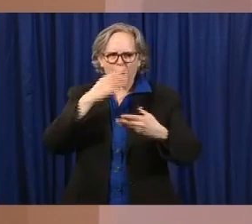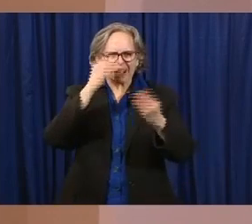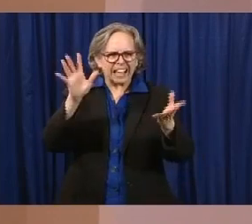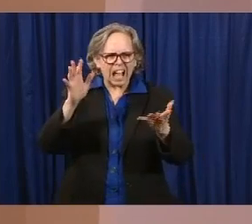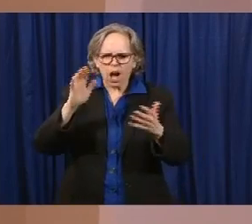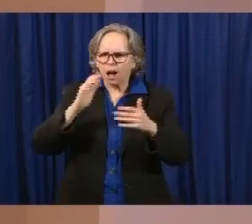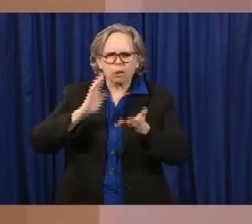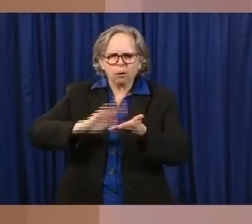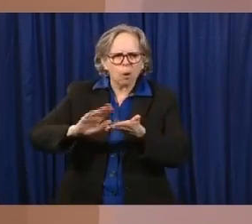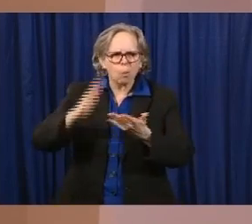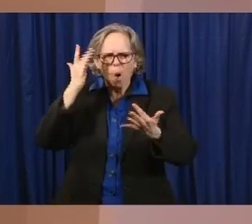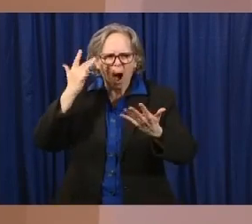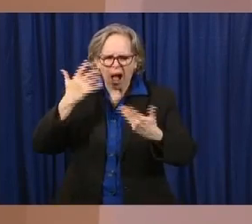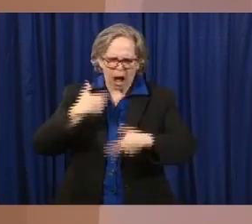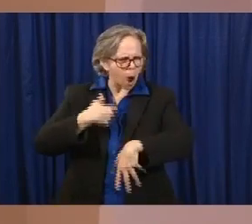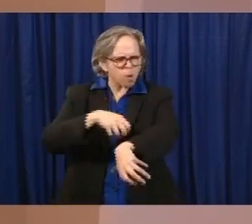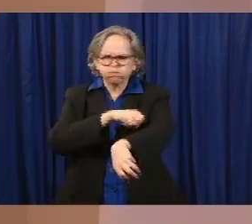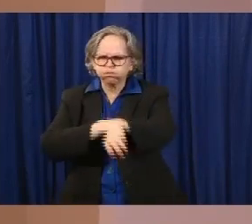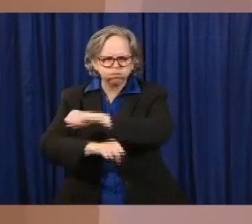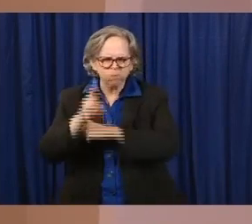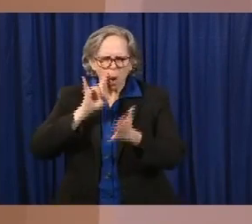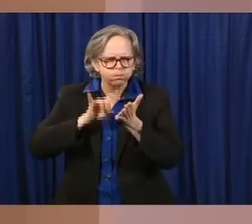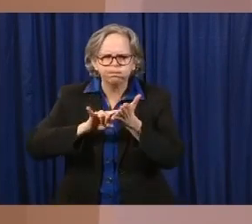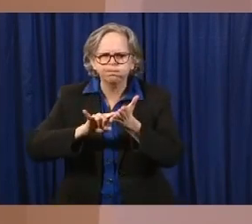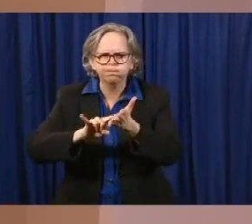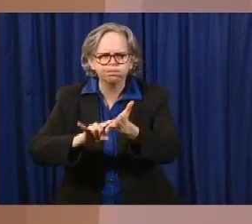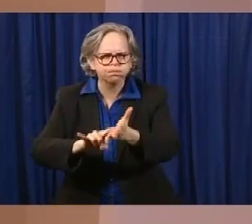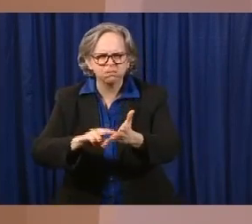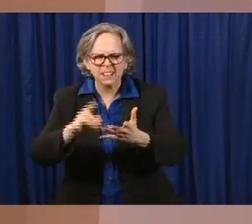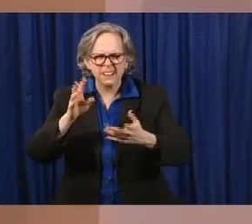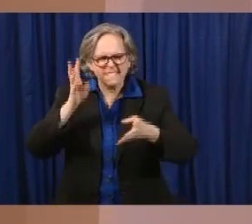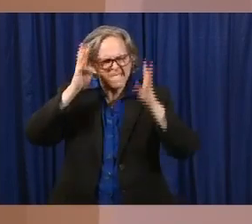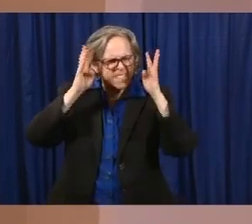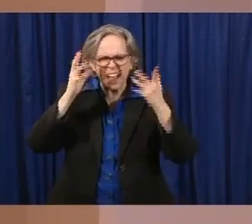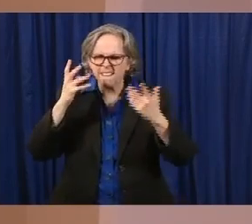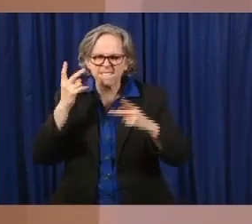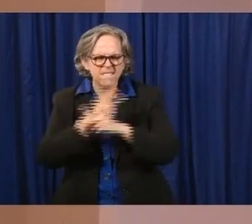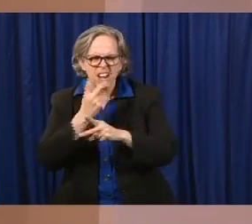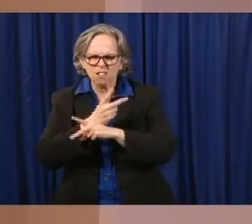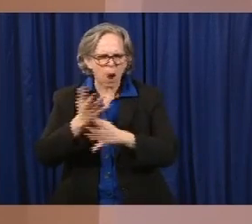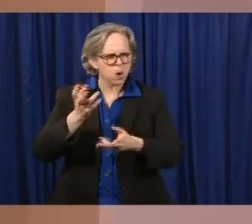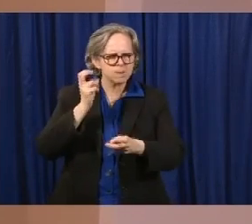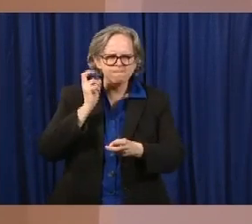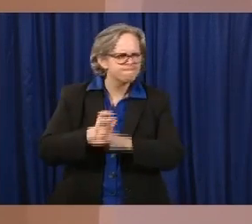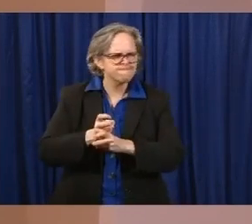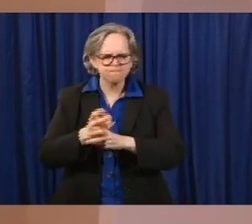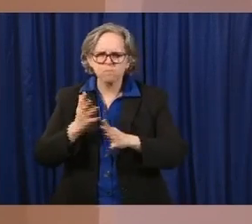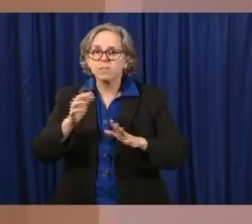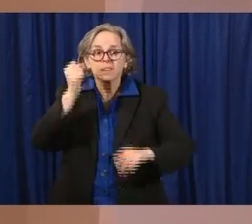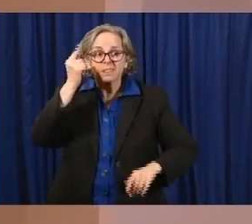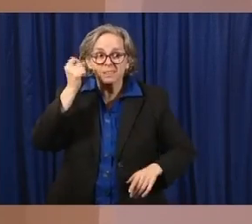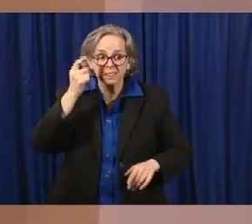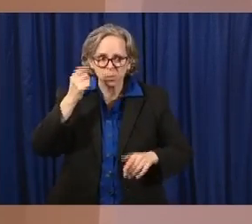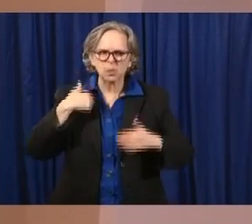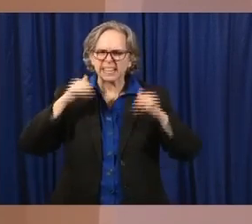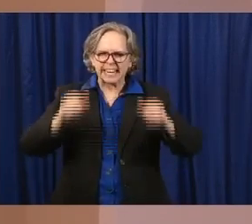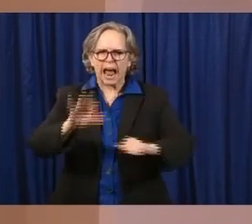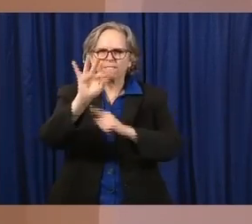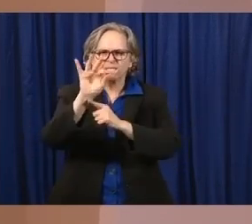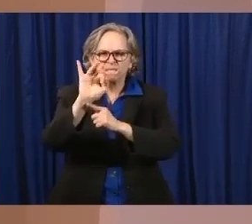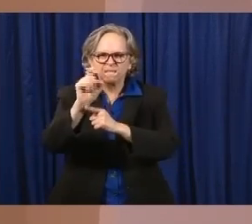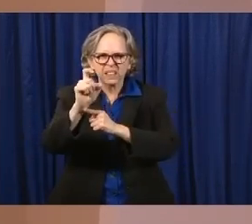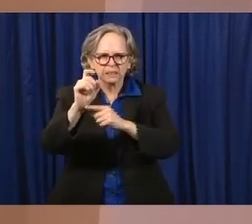to innovate, to get tough, to dig down, and remember that we're getting this fixed so we can serve people. And until that happens, we're not going